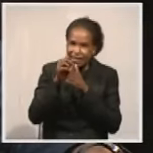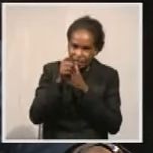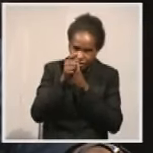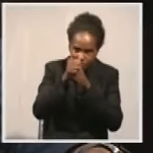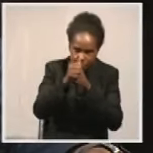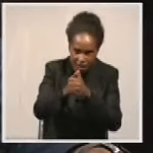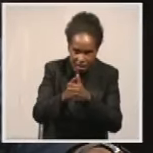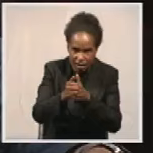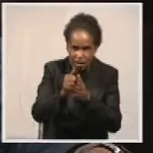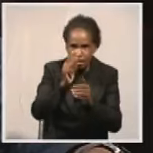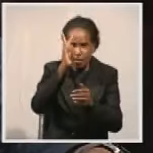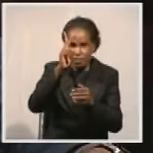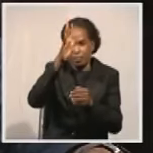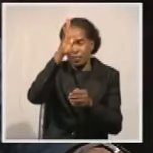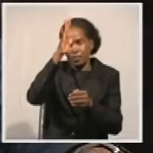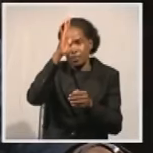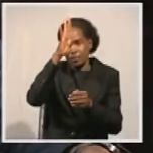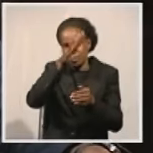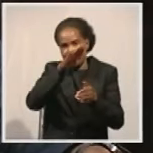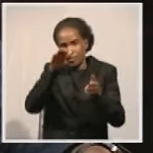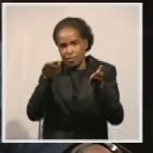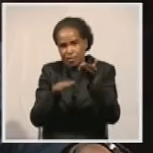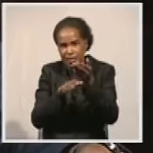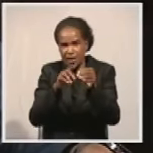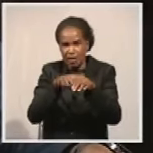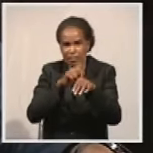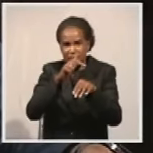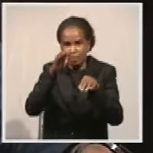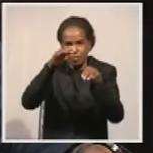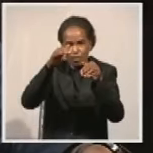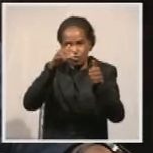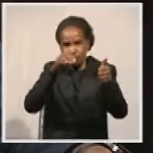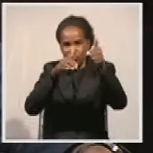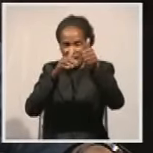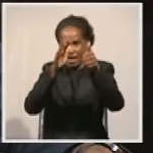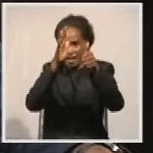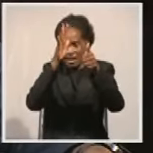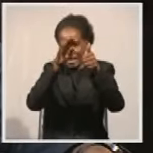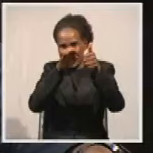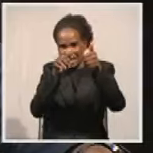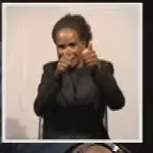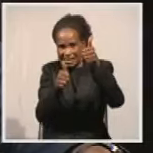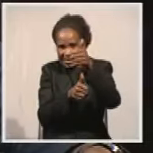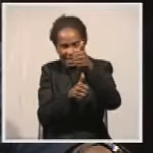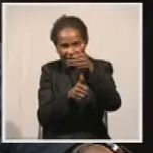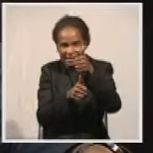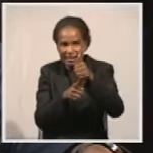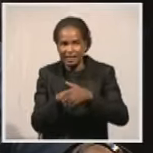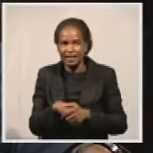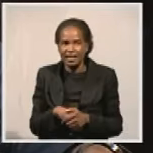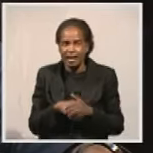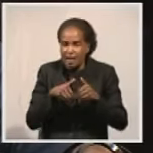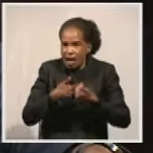you. Mm. Yeah. How was that transition like now? We're finished now with this, and we are taking over. We are starting